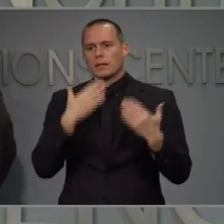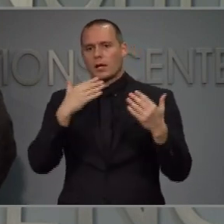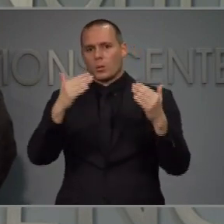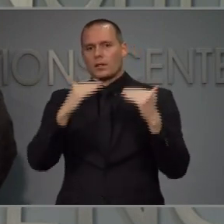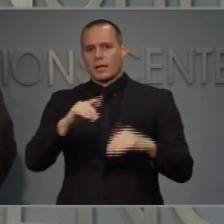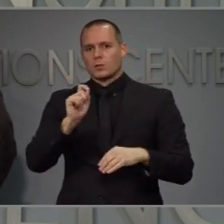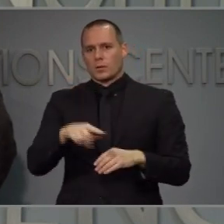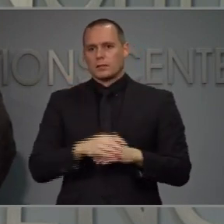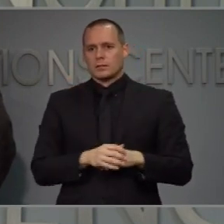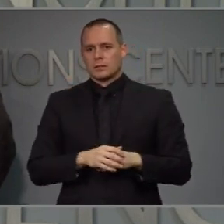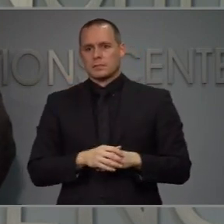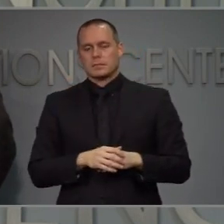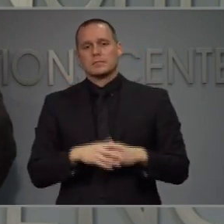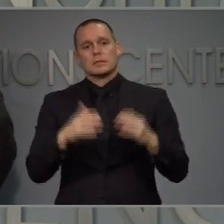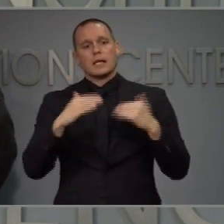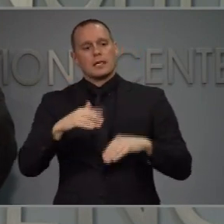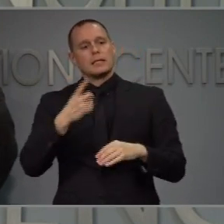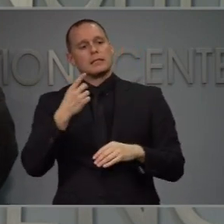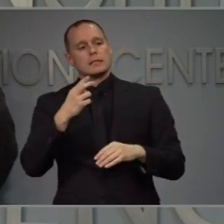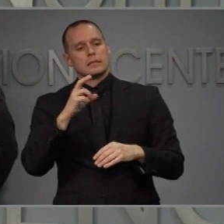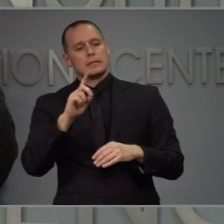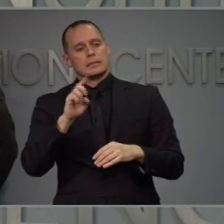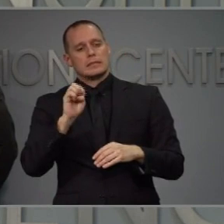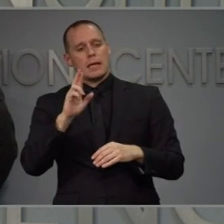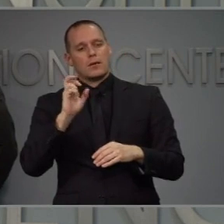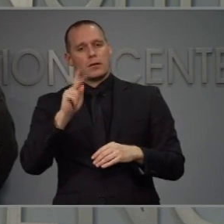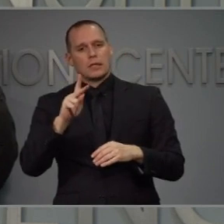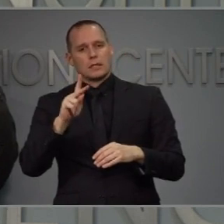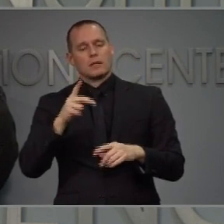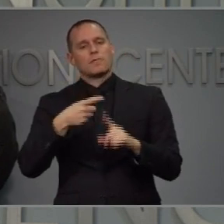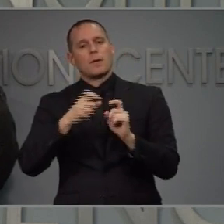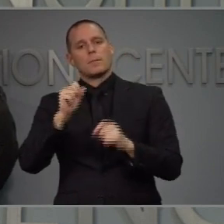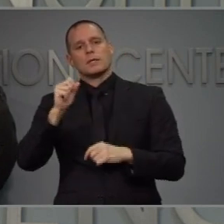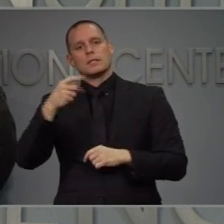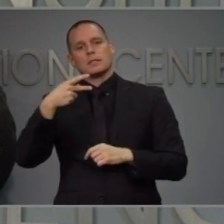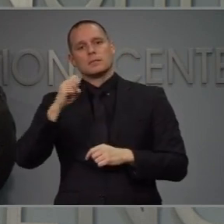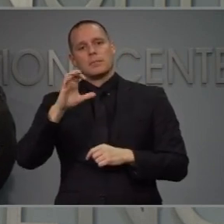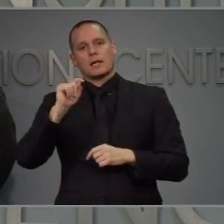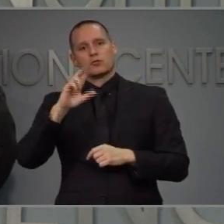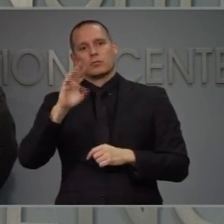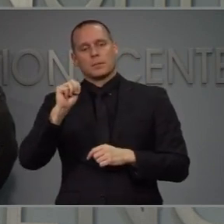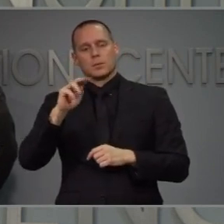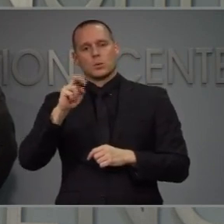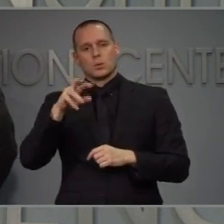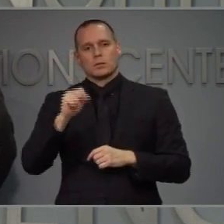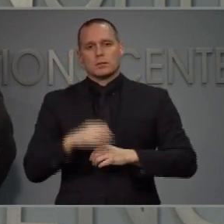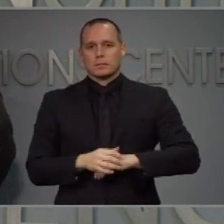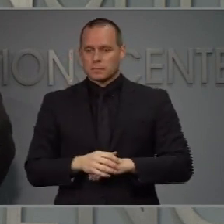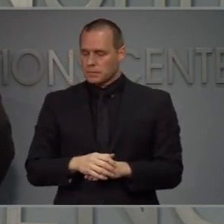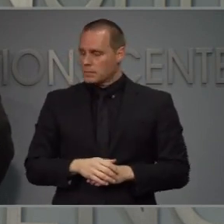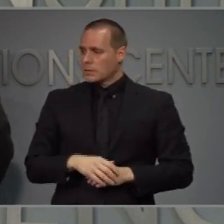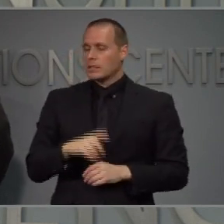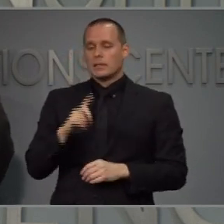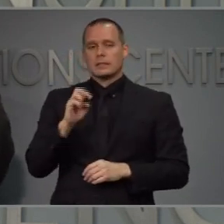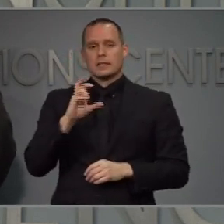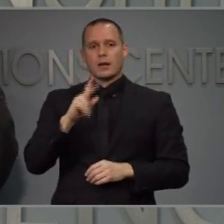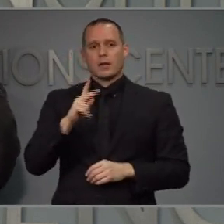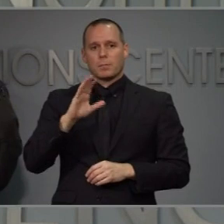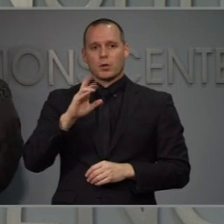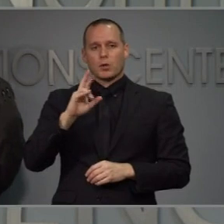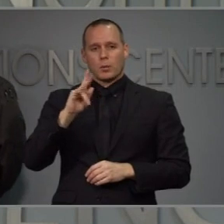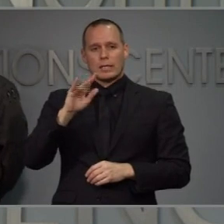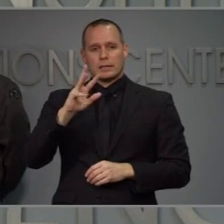Garrett Bergquist, Spectrum News. Good afternoon, Governor. Garrett Bergquist with Spectrum News.